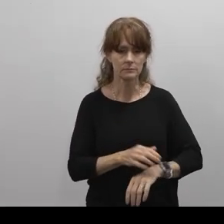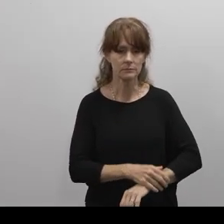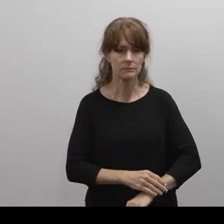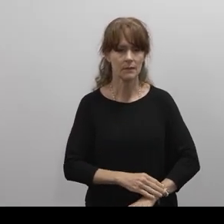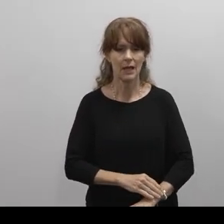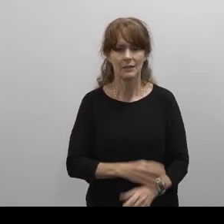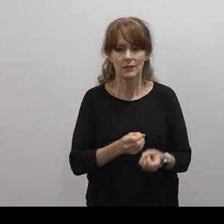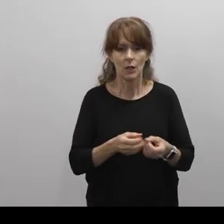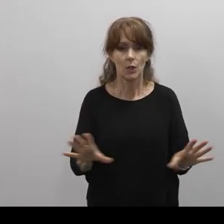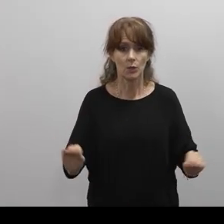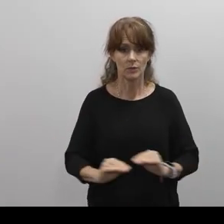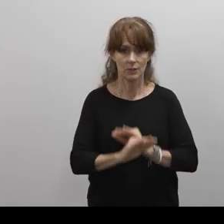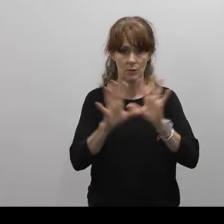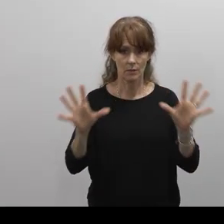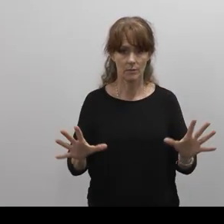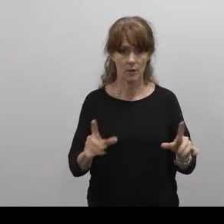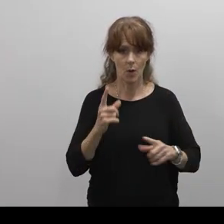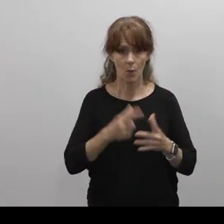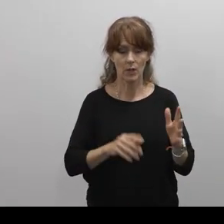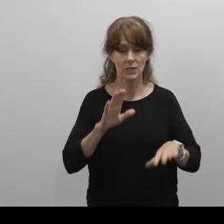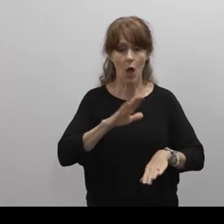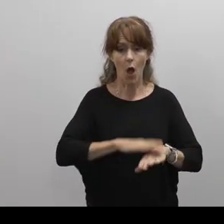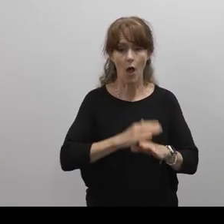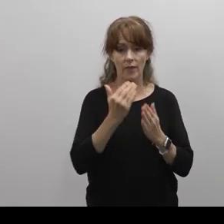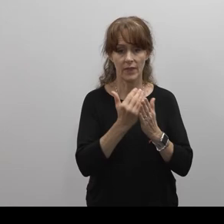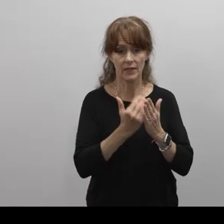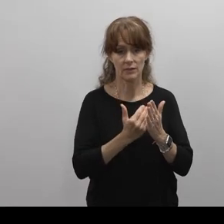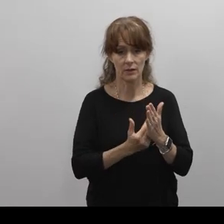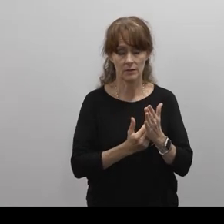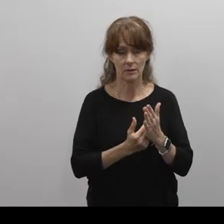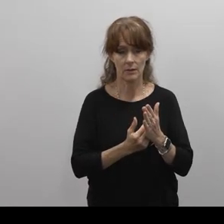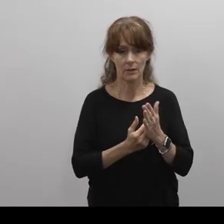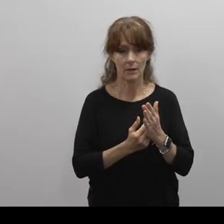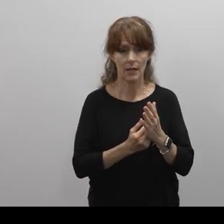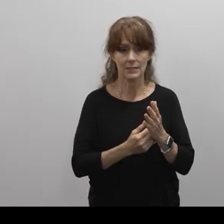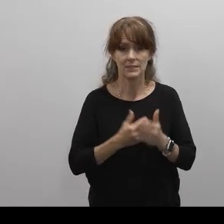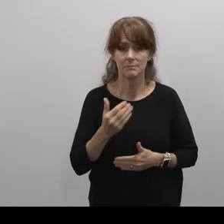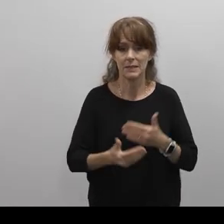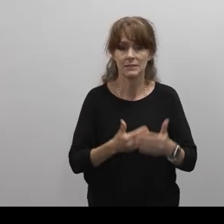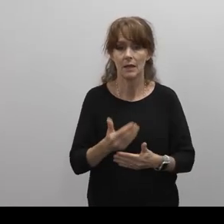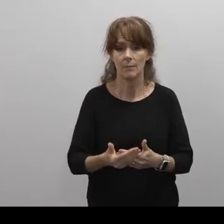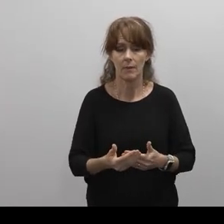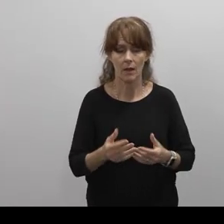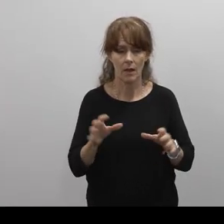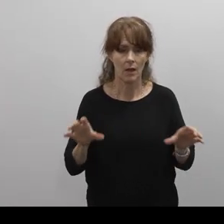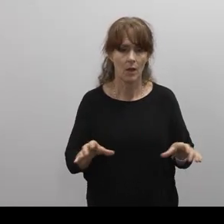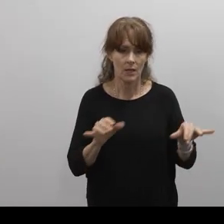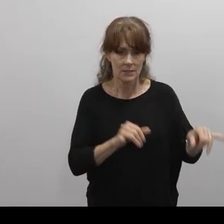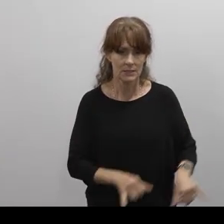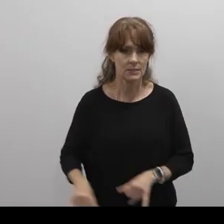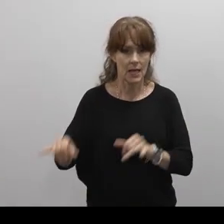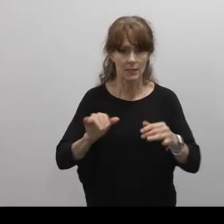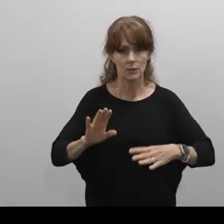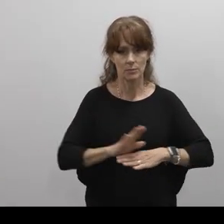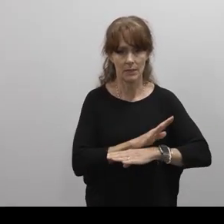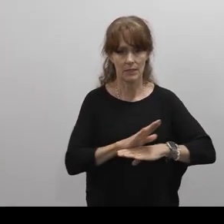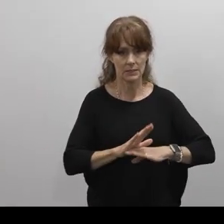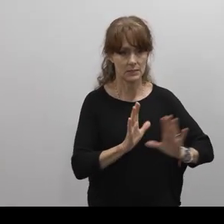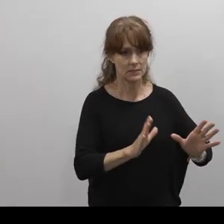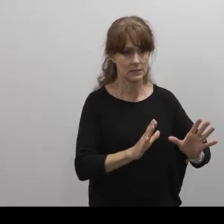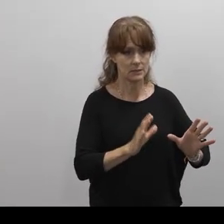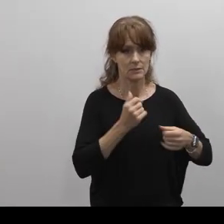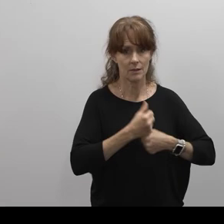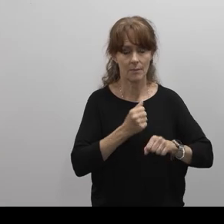lose the transparency of what's on the agenda. It just, frankly, speeds up the process of dealing with standard business items to make